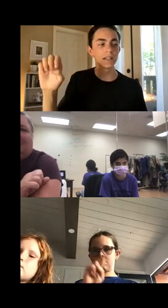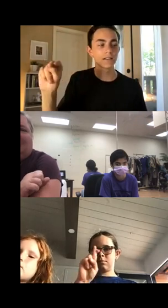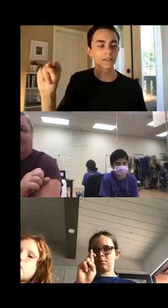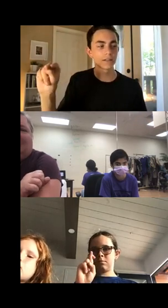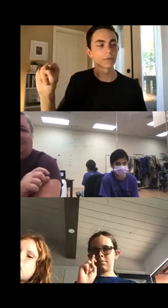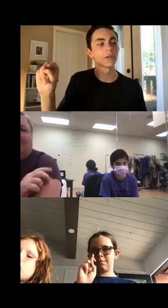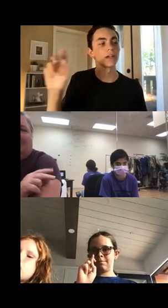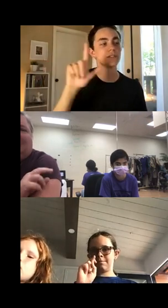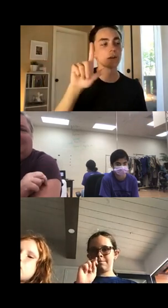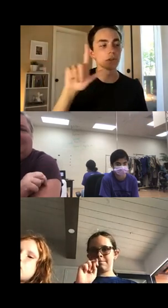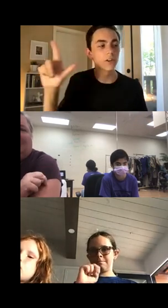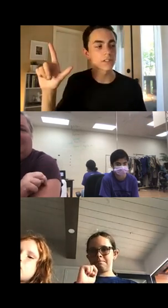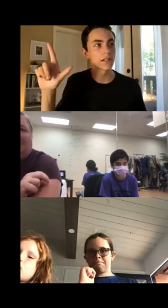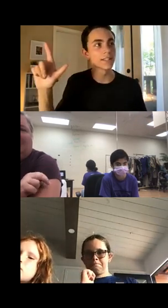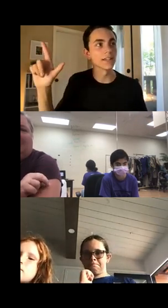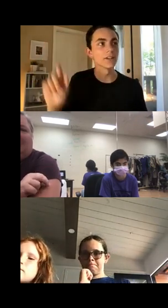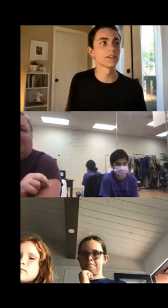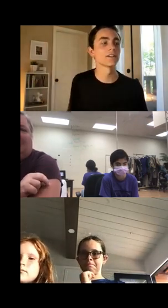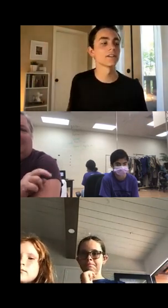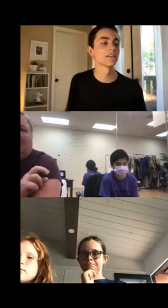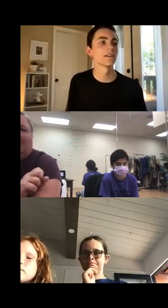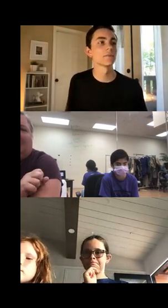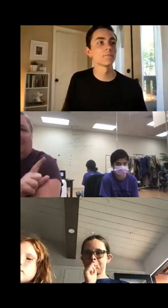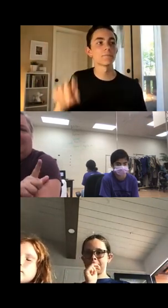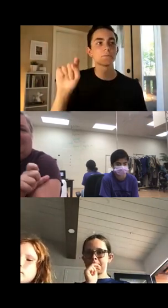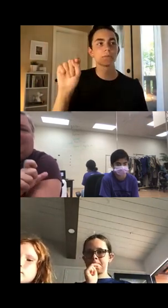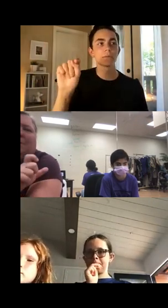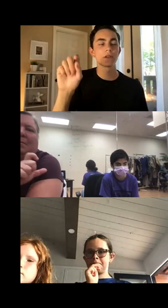Allen, we had a double letter slide there.